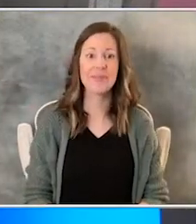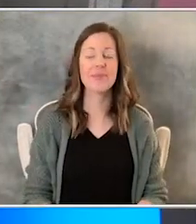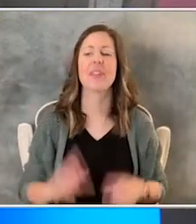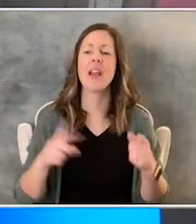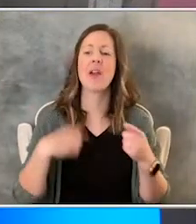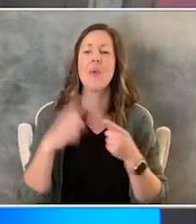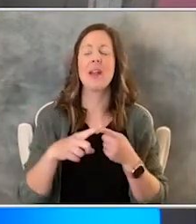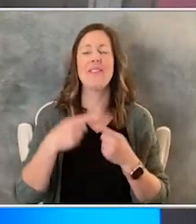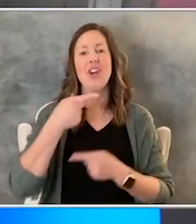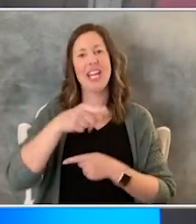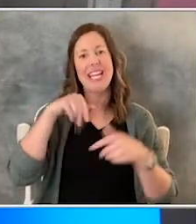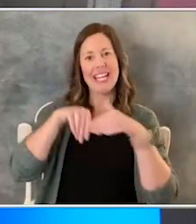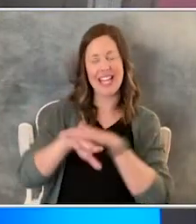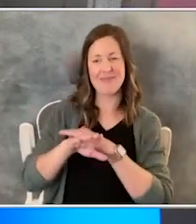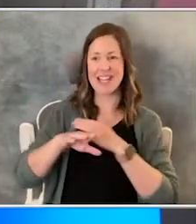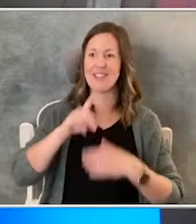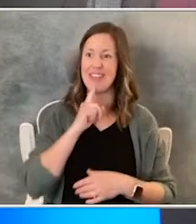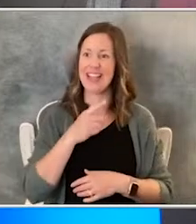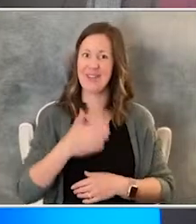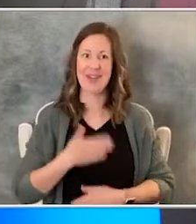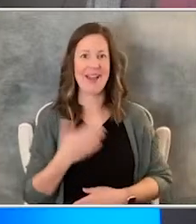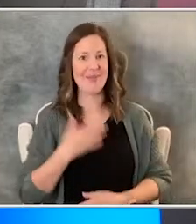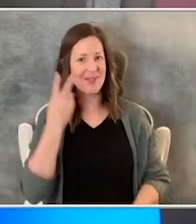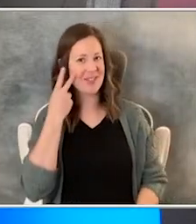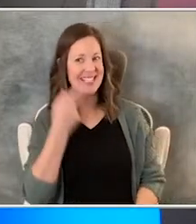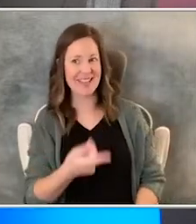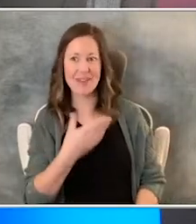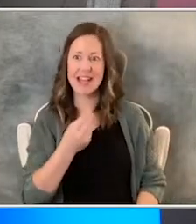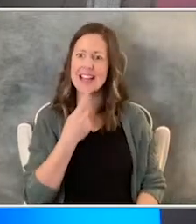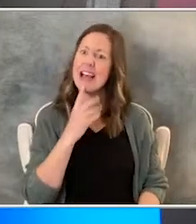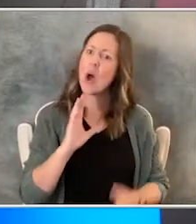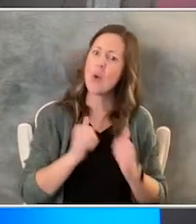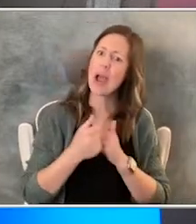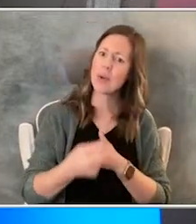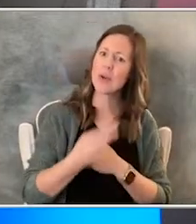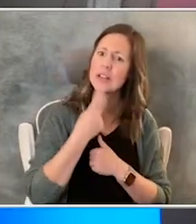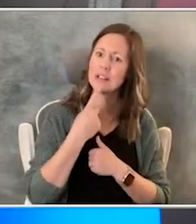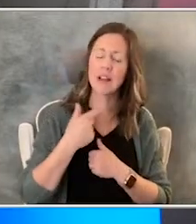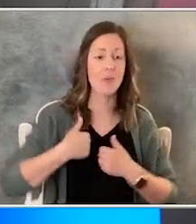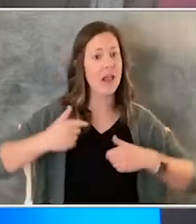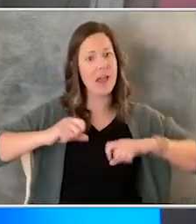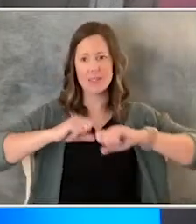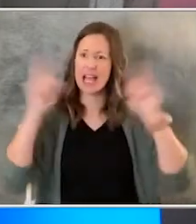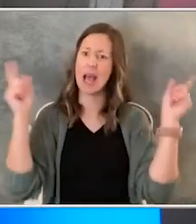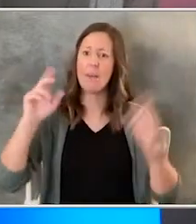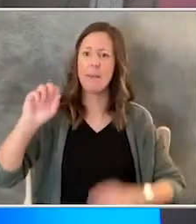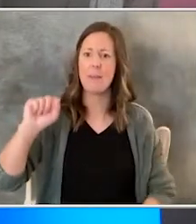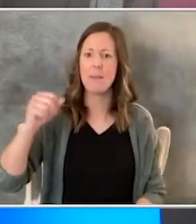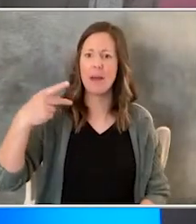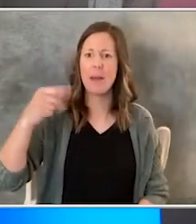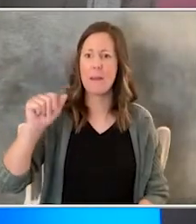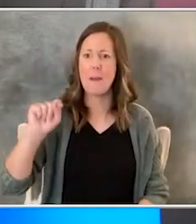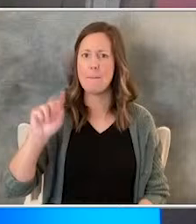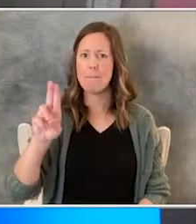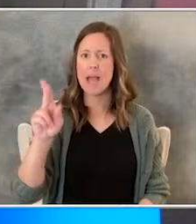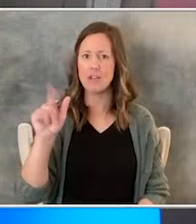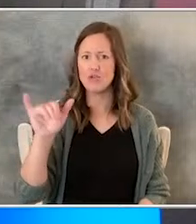hang out with us? Because we're not very handy. So we need some work. We're probably 3/4 done at this point with the entire house. And all this